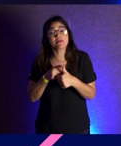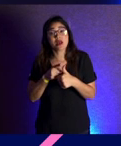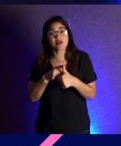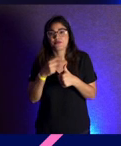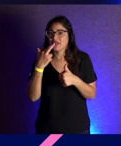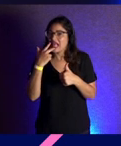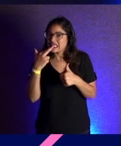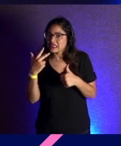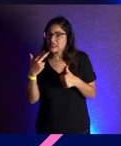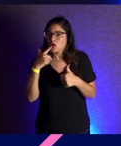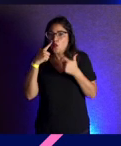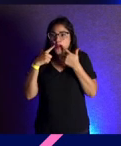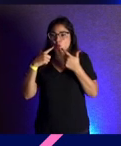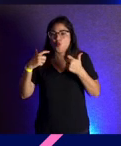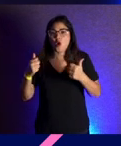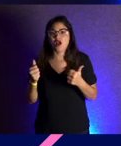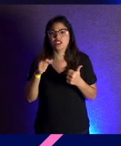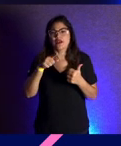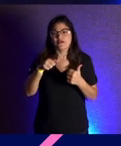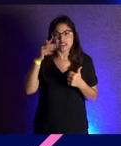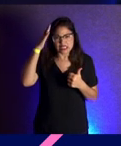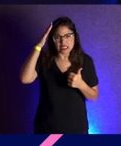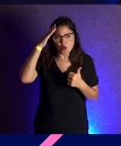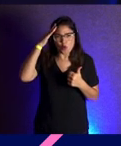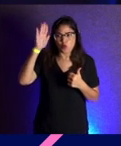Put up your hand if you understand what I'm saying.